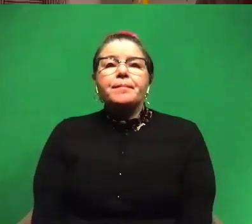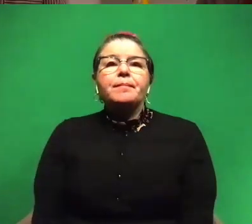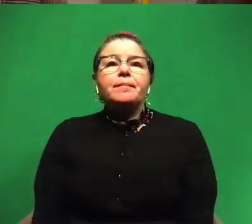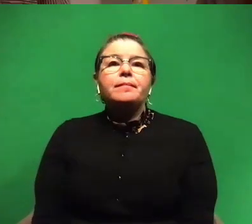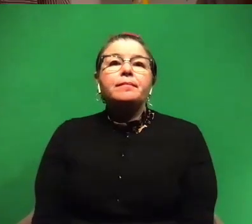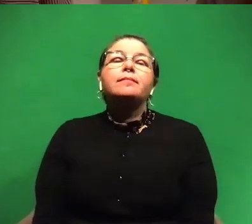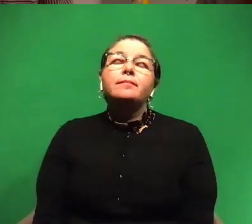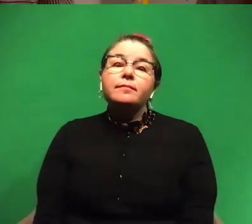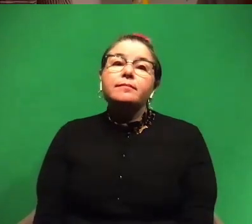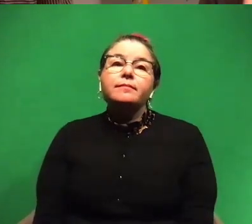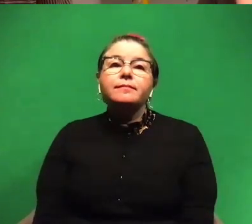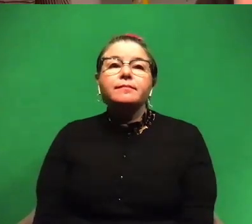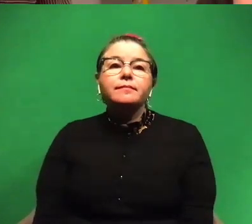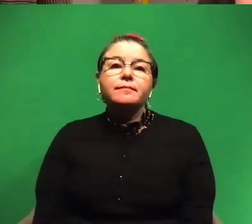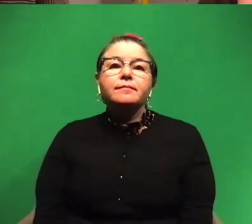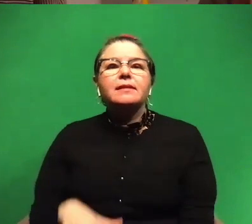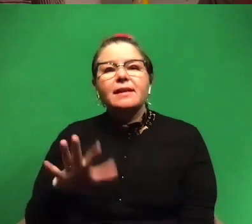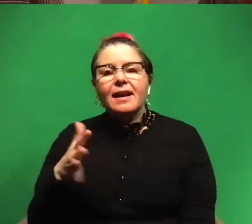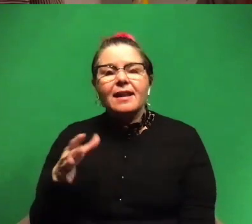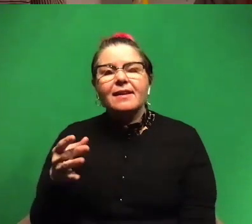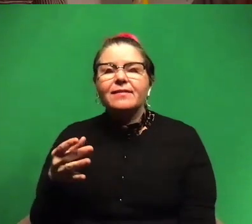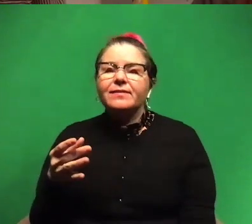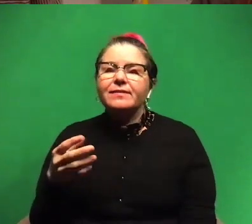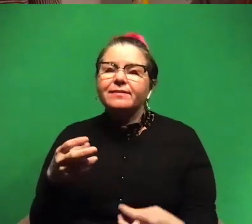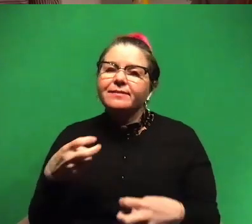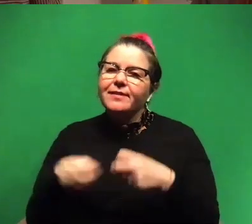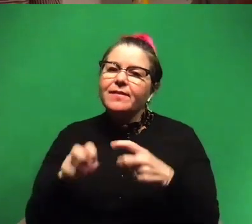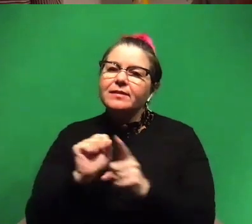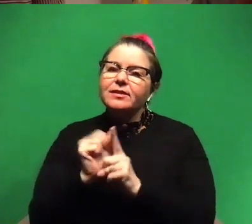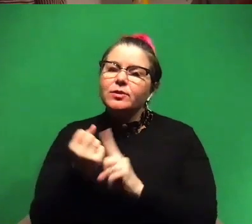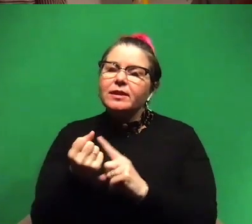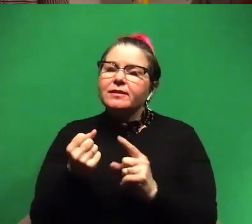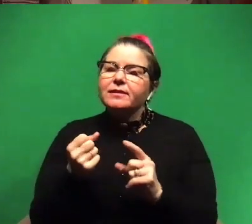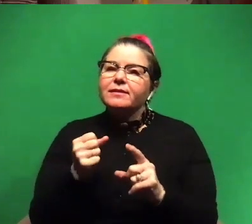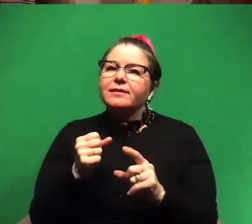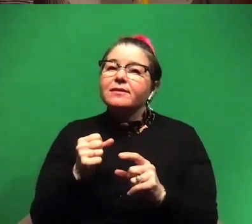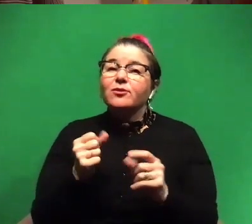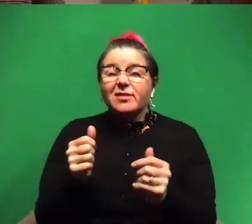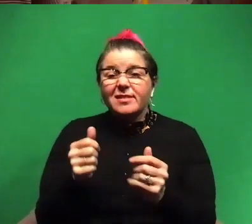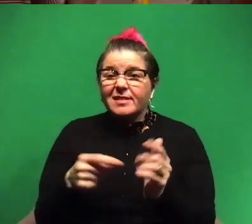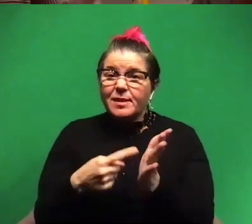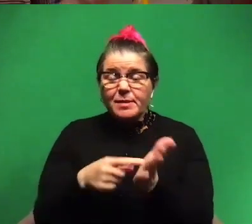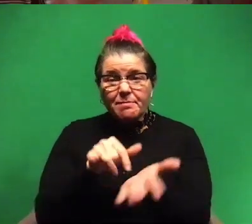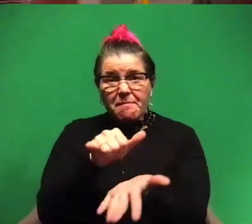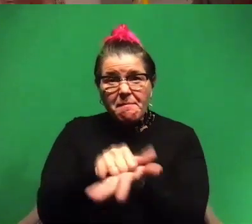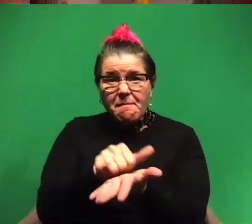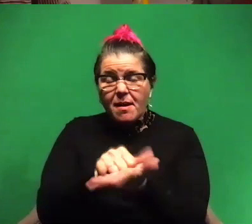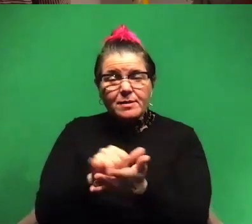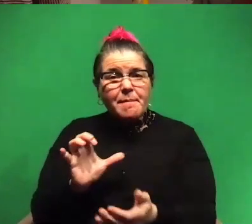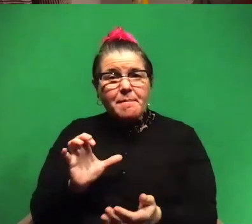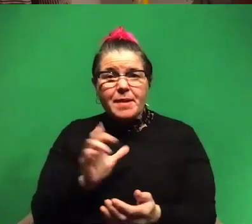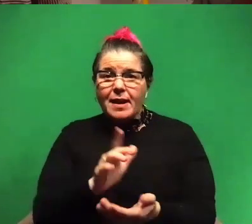So it's kind of a tricky situation where in a lot of cases it's impossible to make it totally